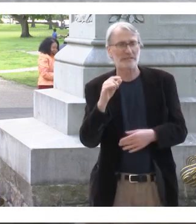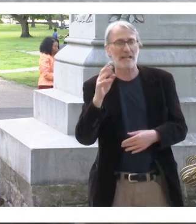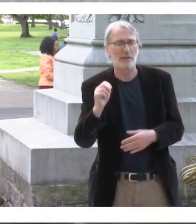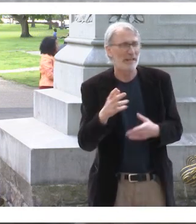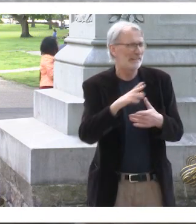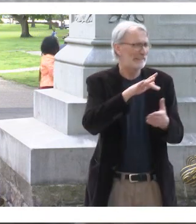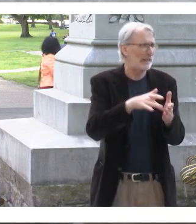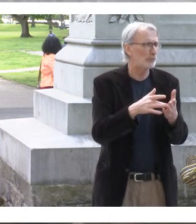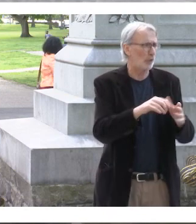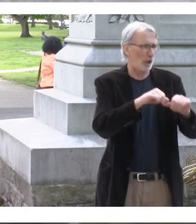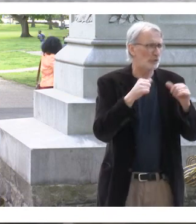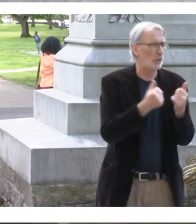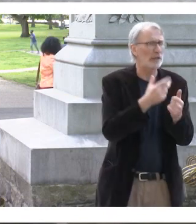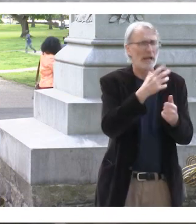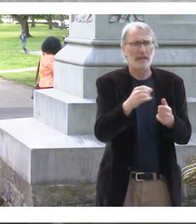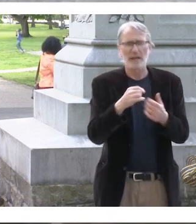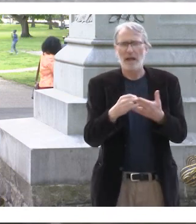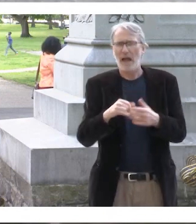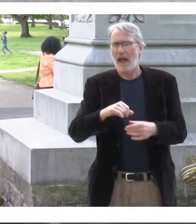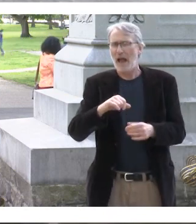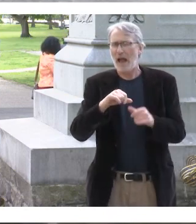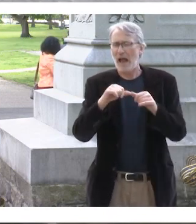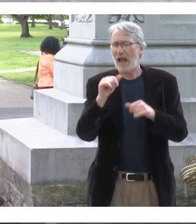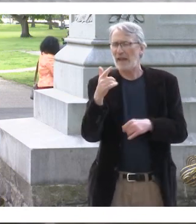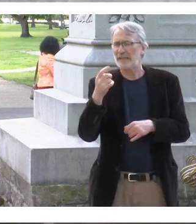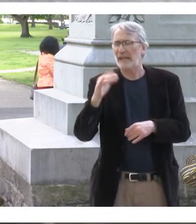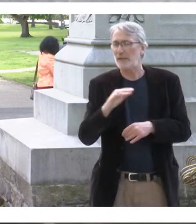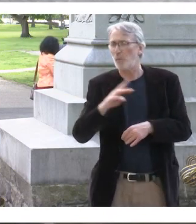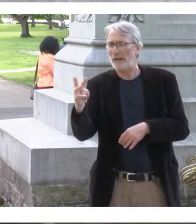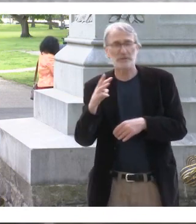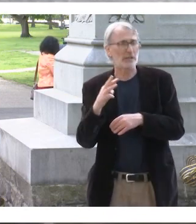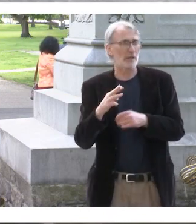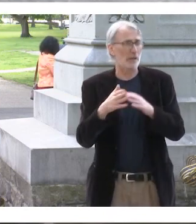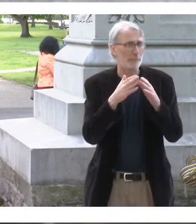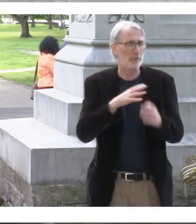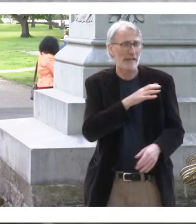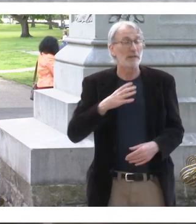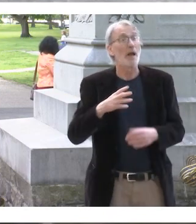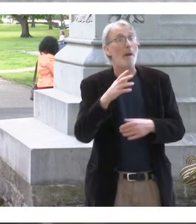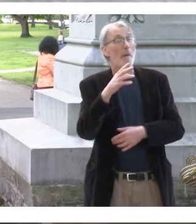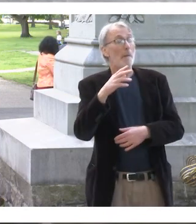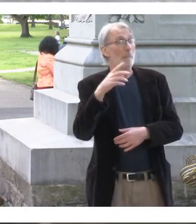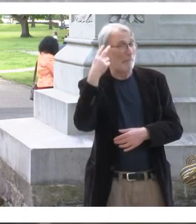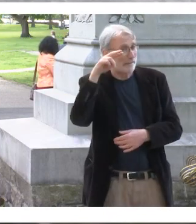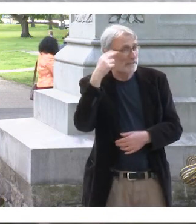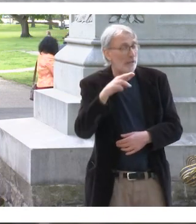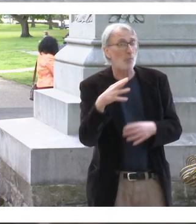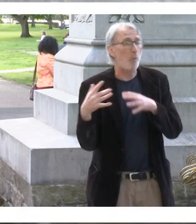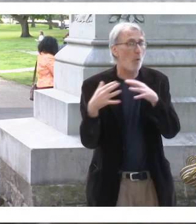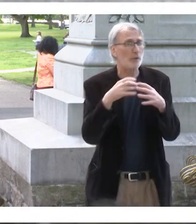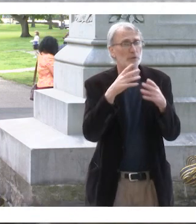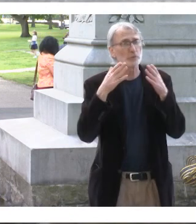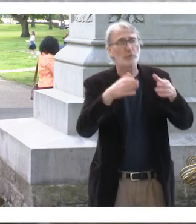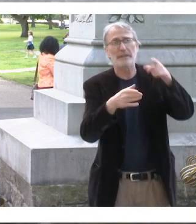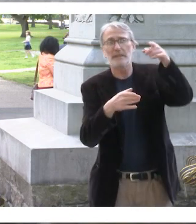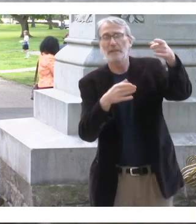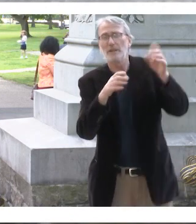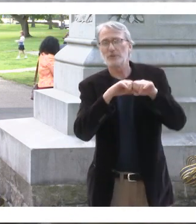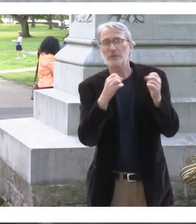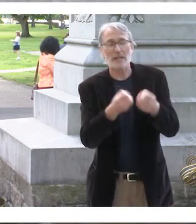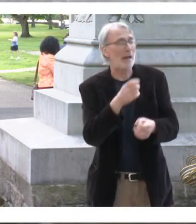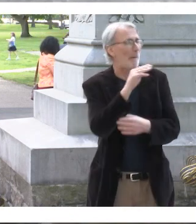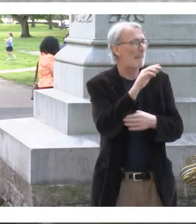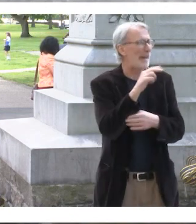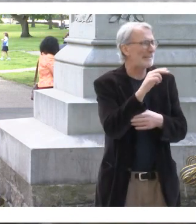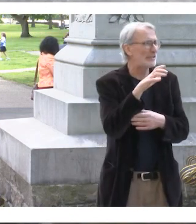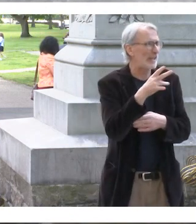Central Association, Allegheny West Community Council, Mexican Ward Street Society, Manchester